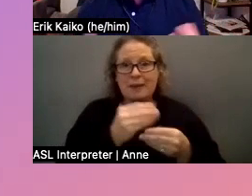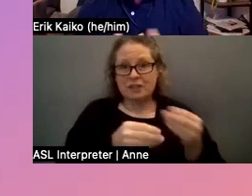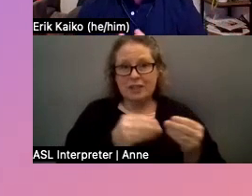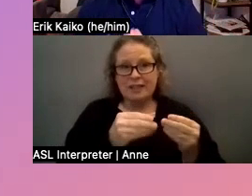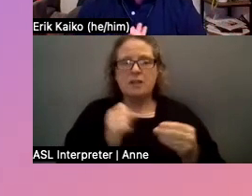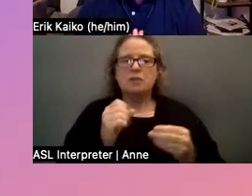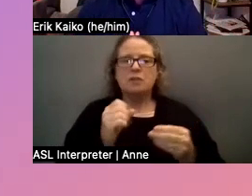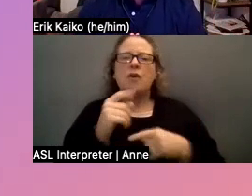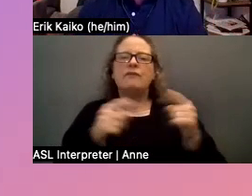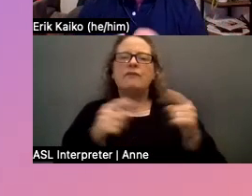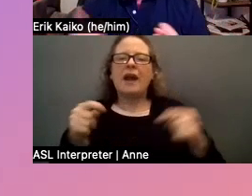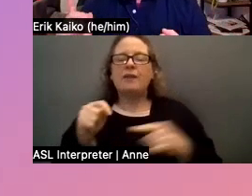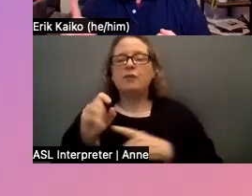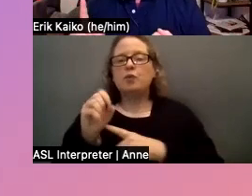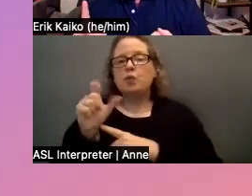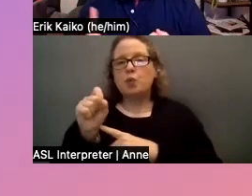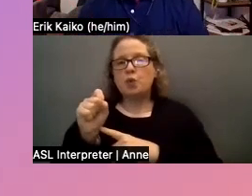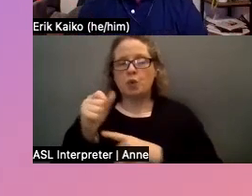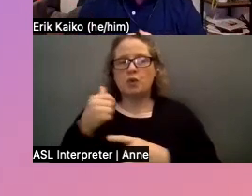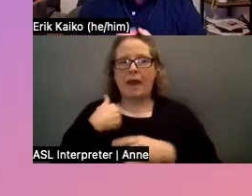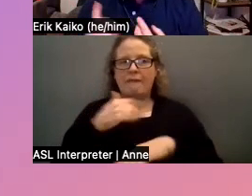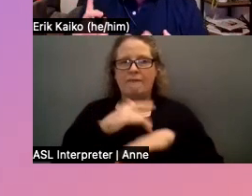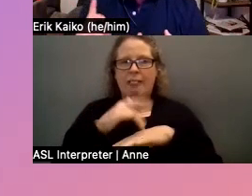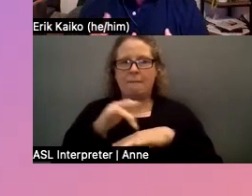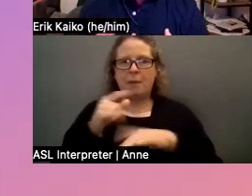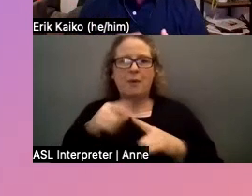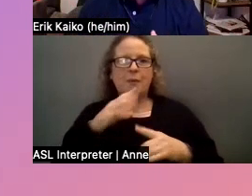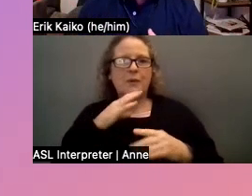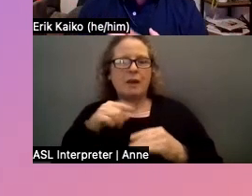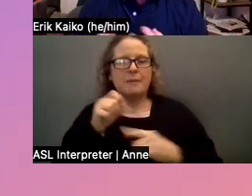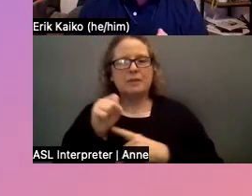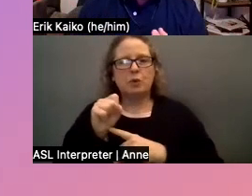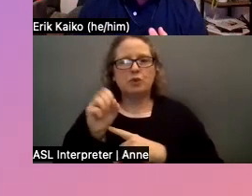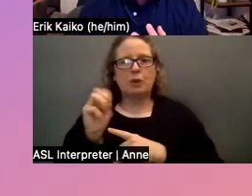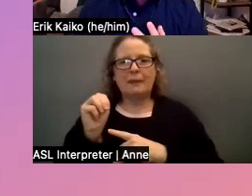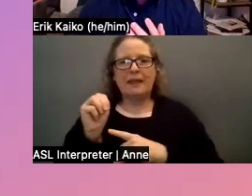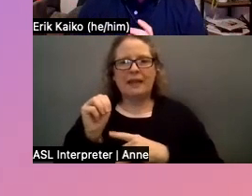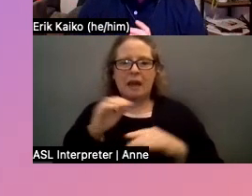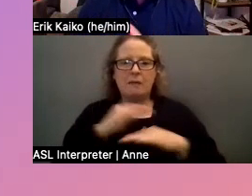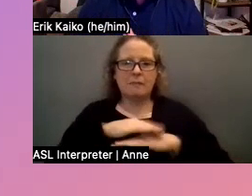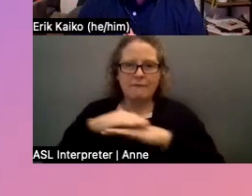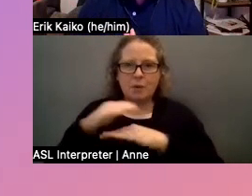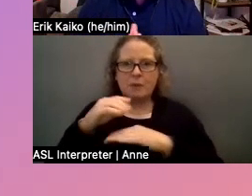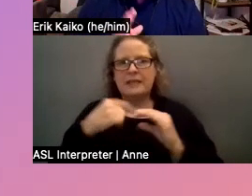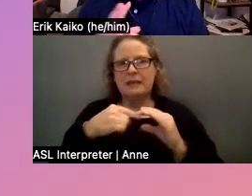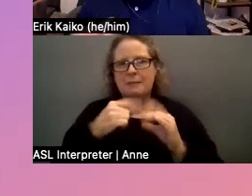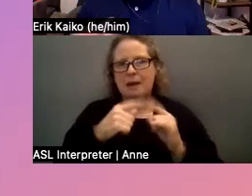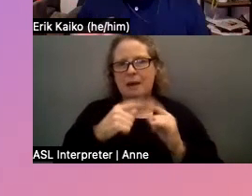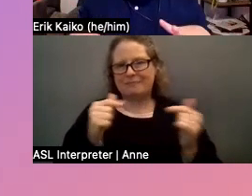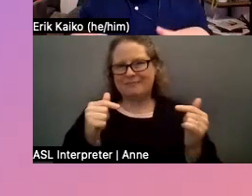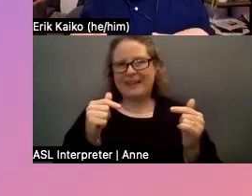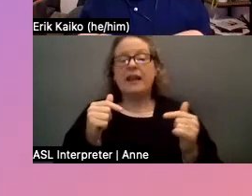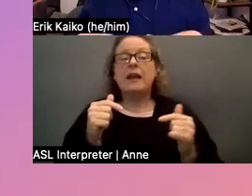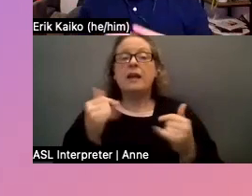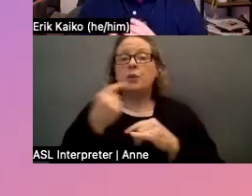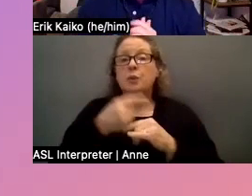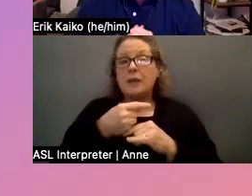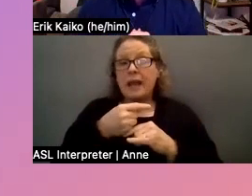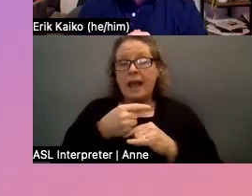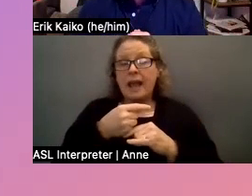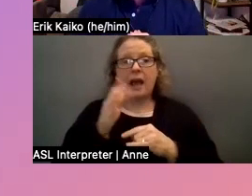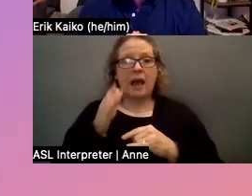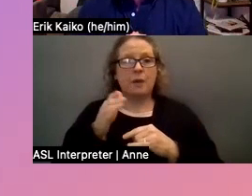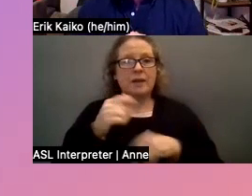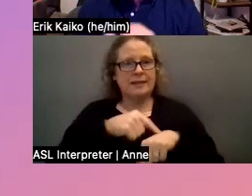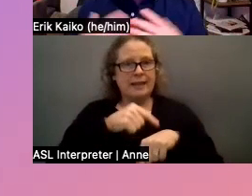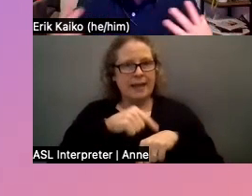at our disposal when we talk about various social media platforms, email, all that good stuff. So that's why today I'm going to take the time to kind